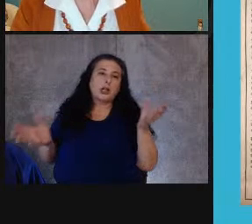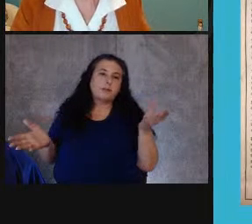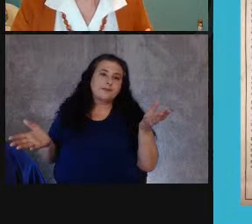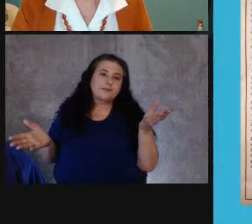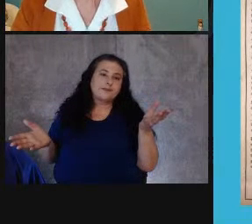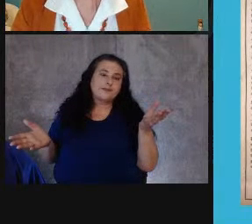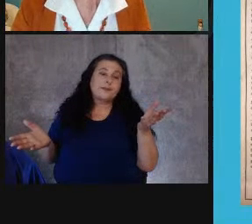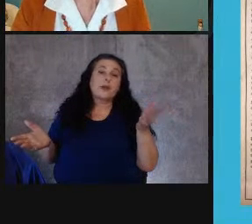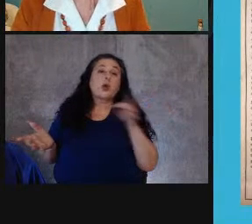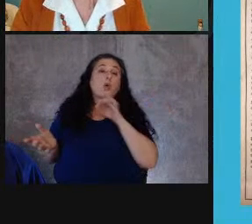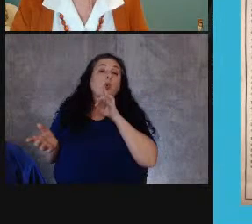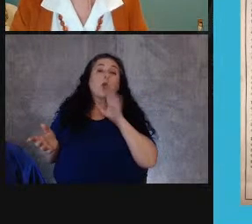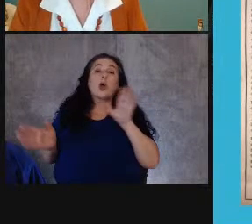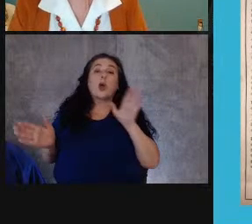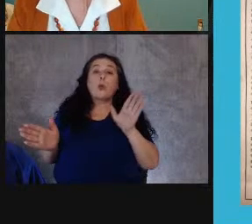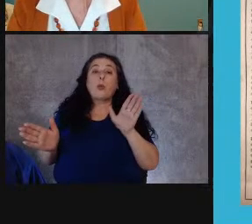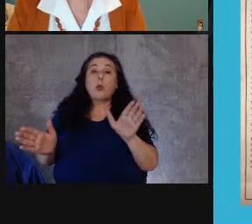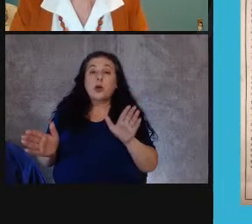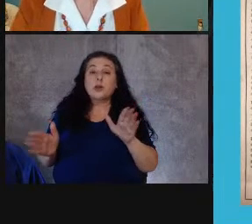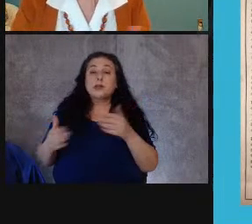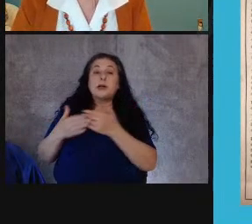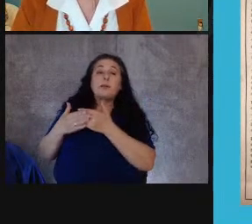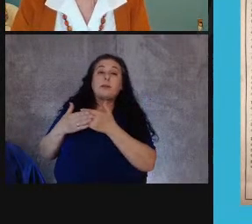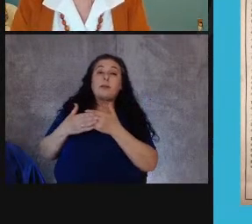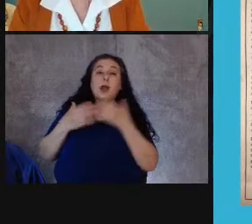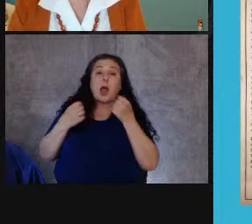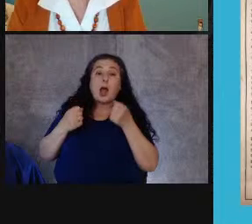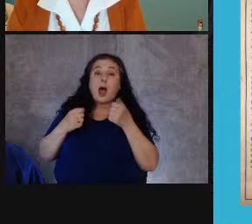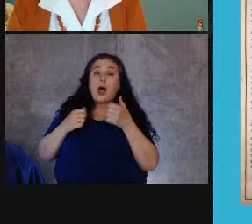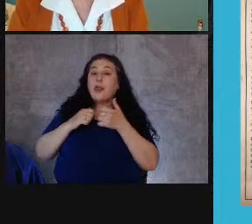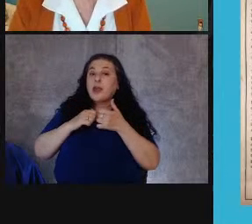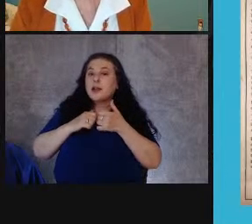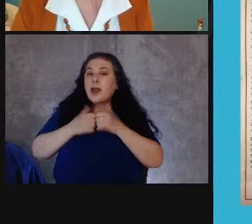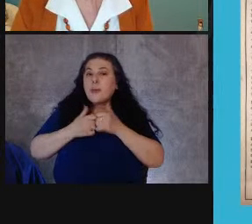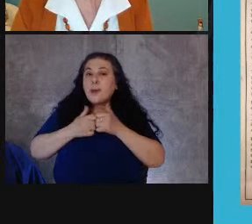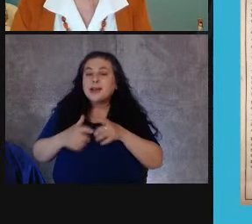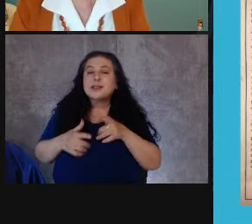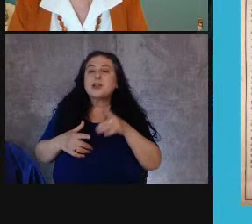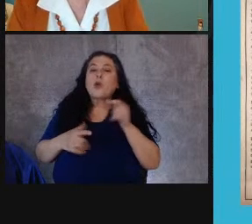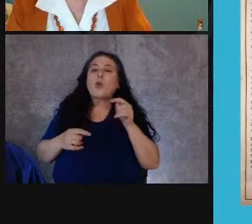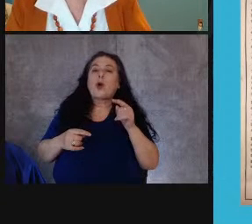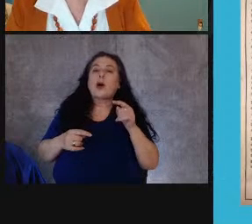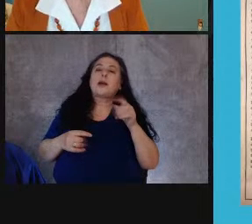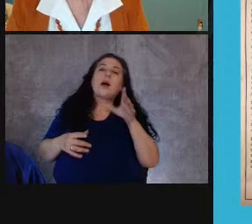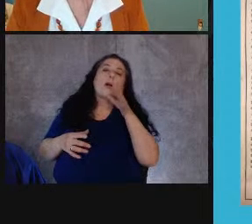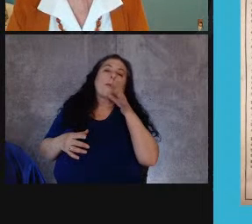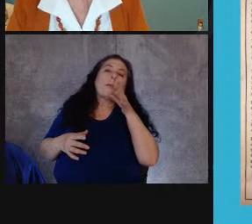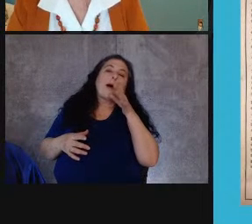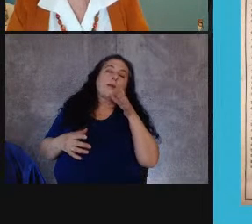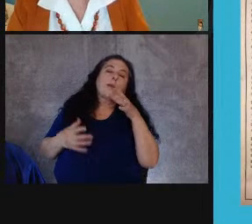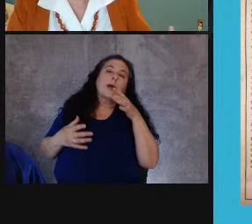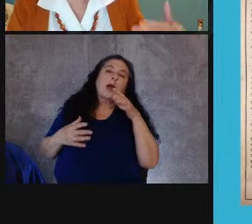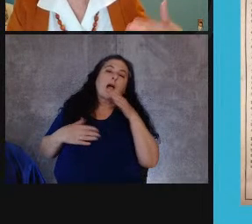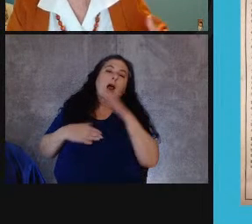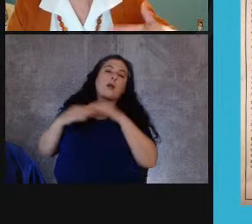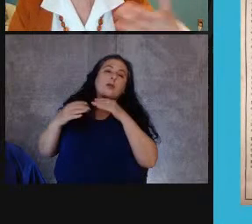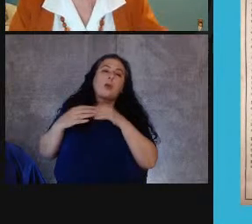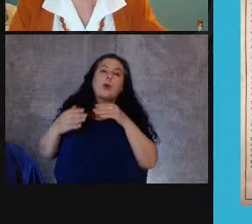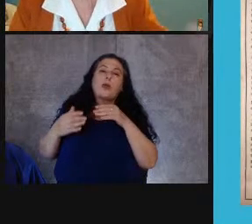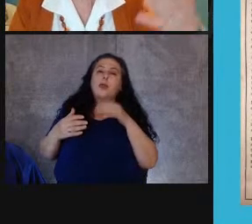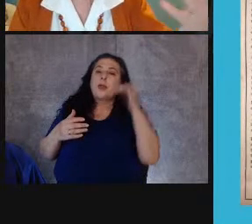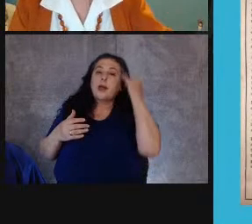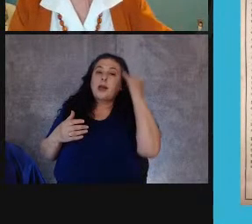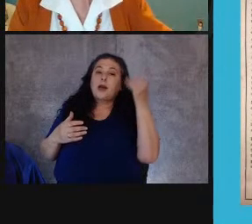so there was a real push in these infant and child health campaigns, to get mothers comfortable with the idea of pediatricians, right? You should